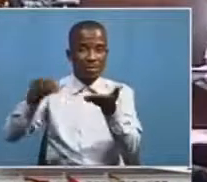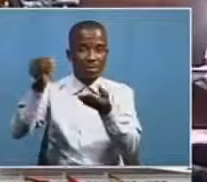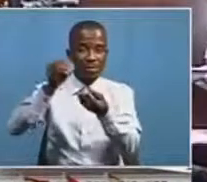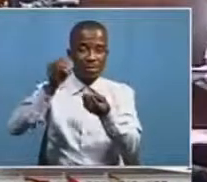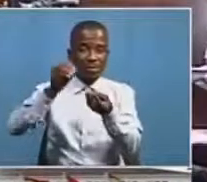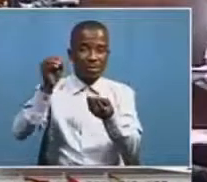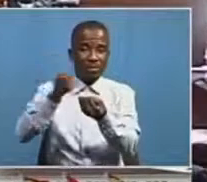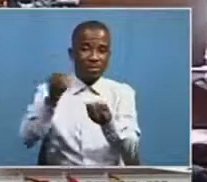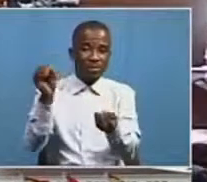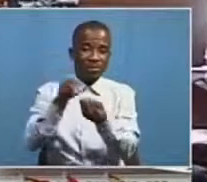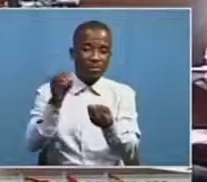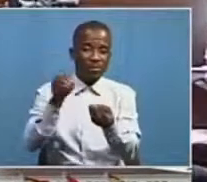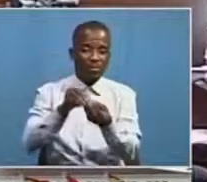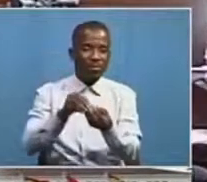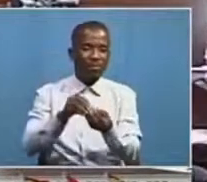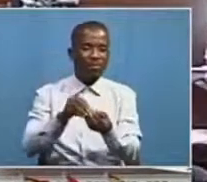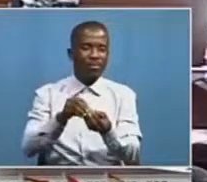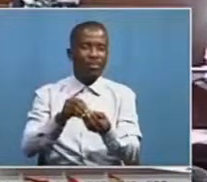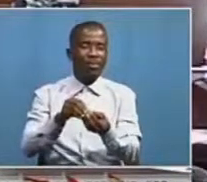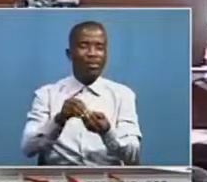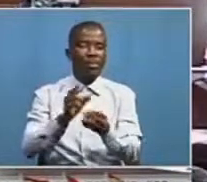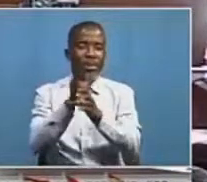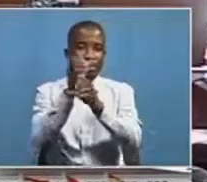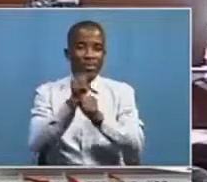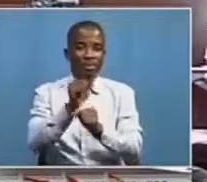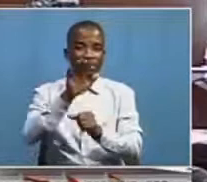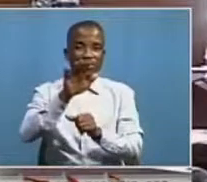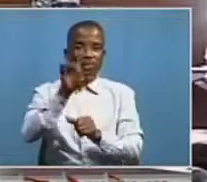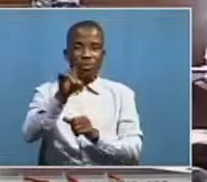respondent, you came to a figure of